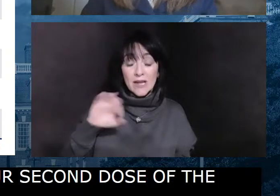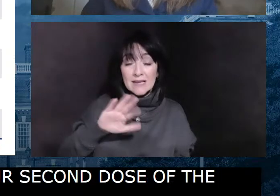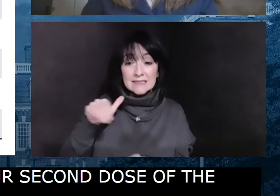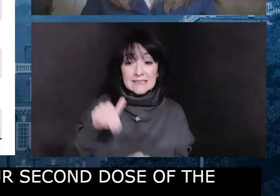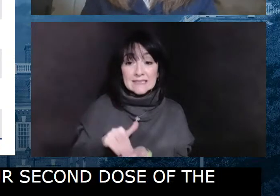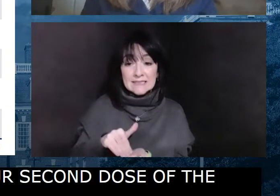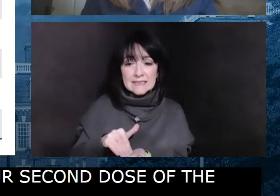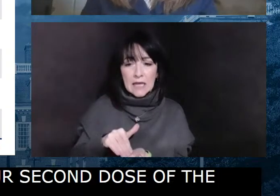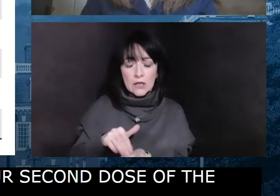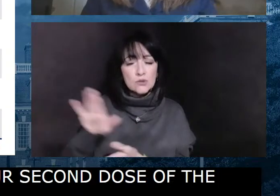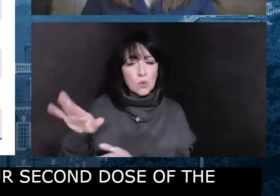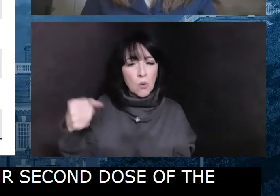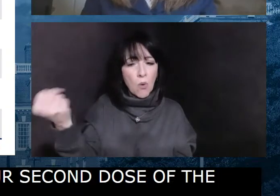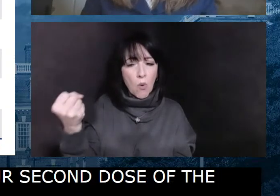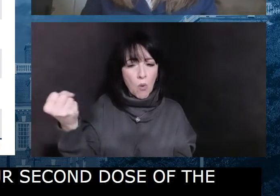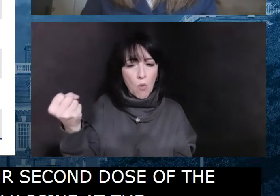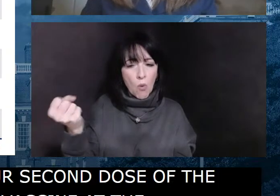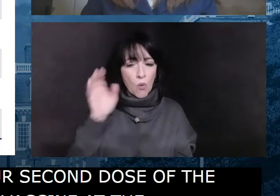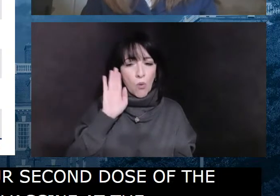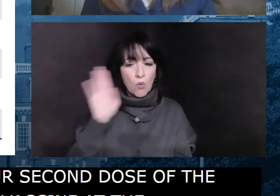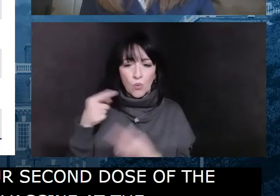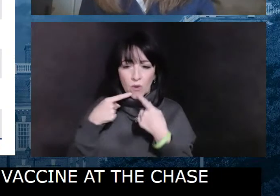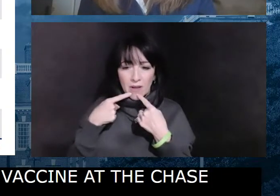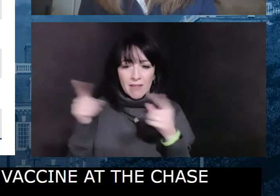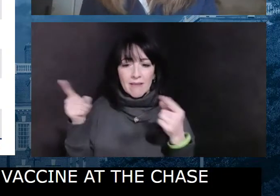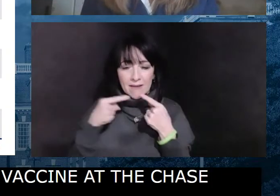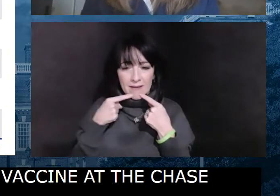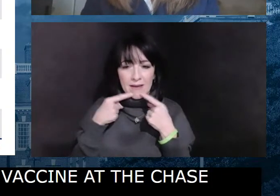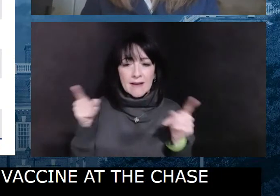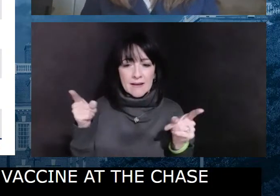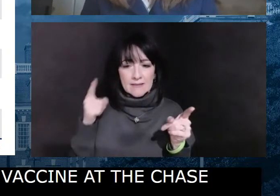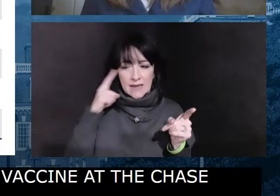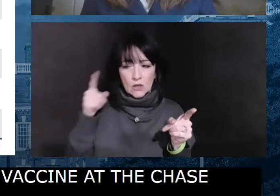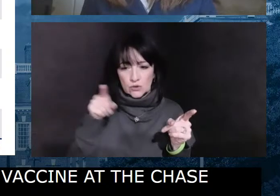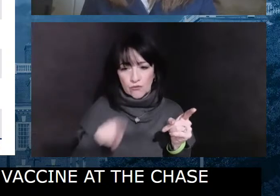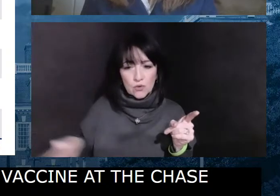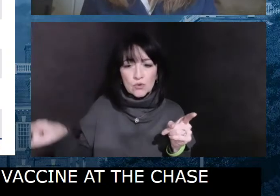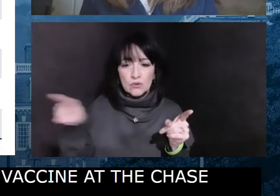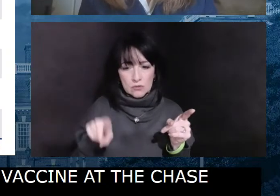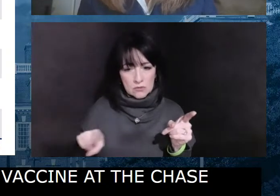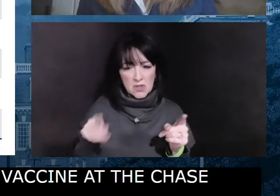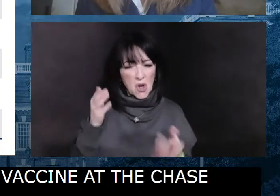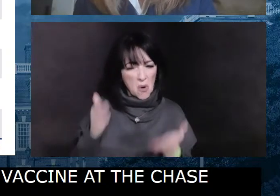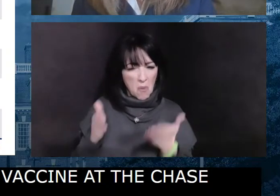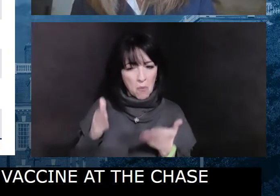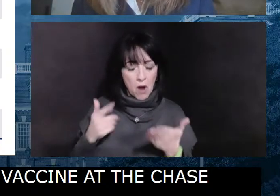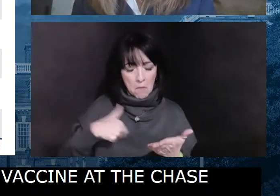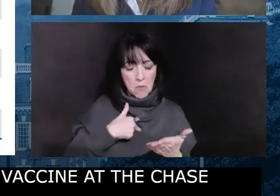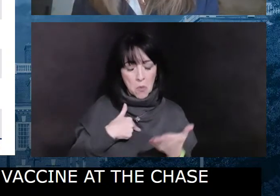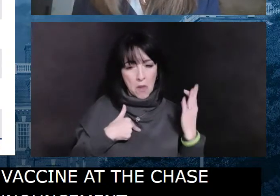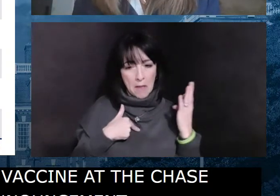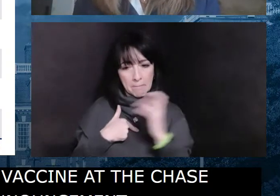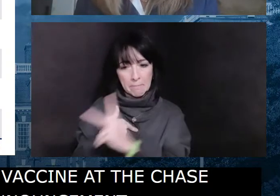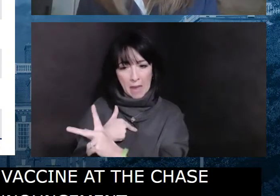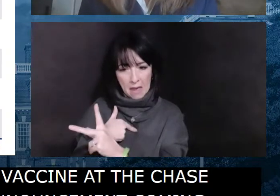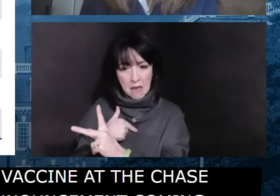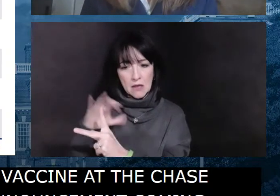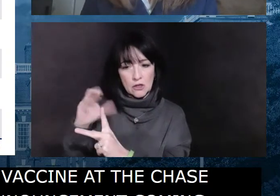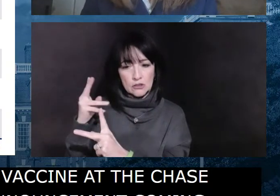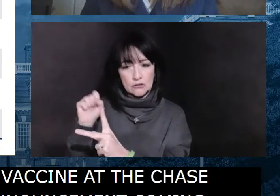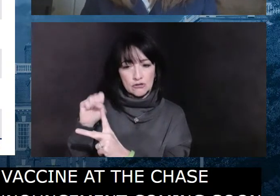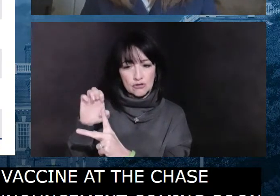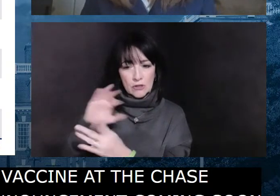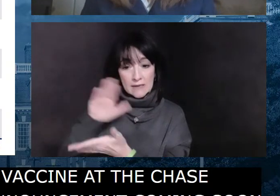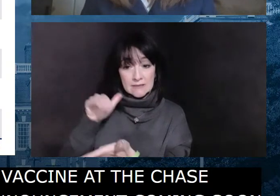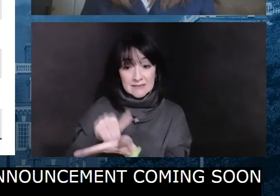soon where we'll very likely be returning to the Chase Center for your second dose. So you don't